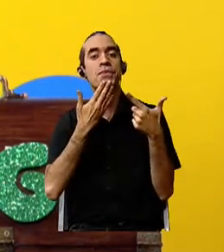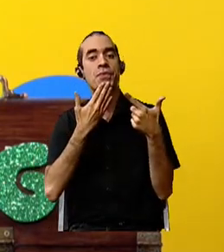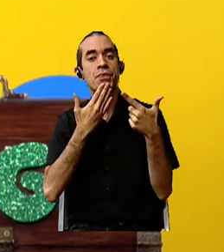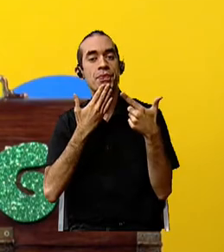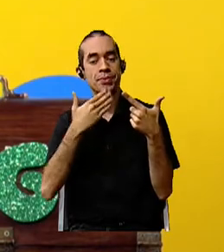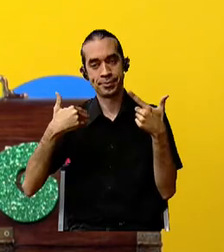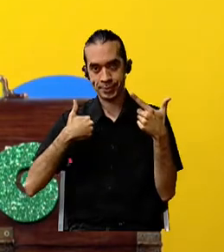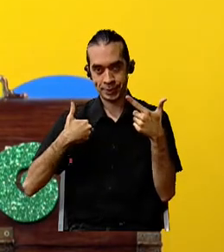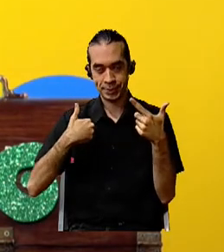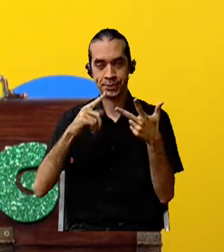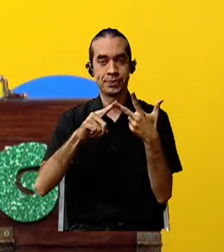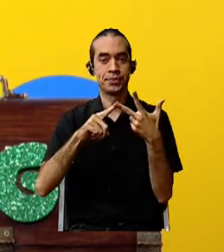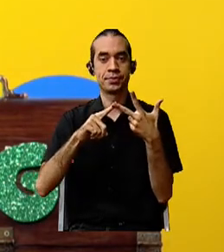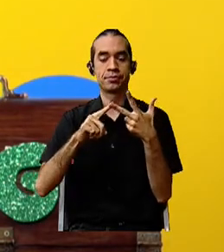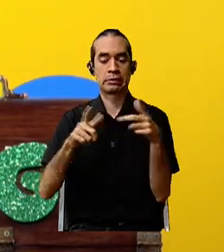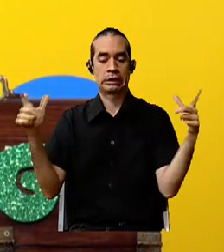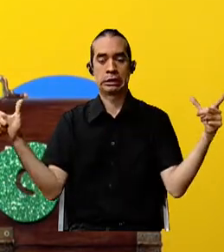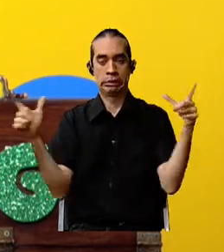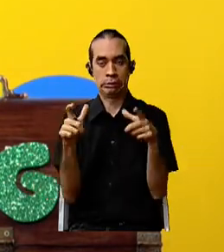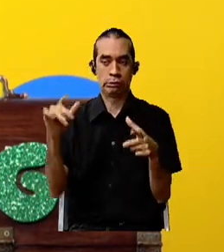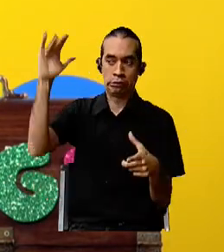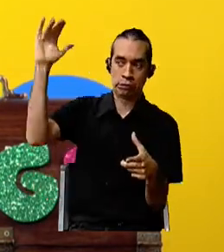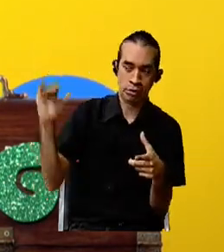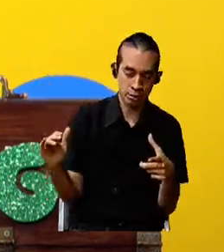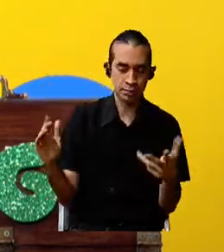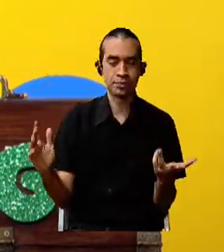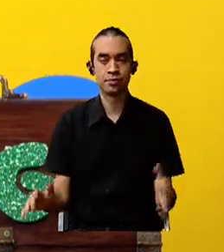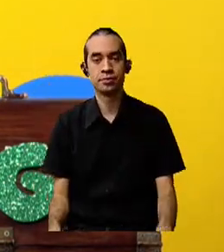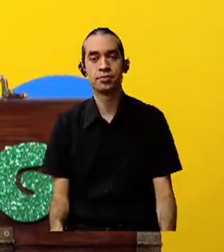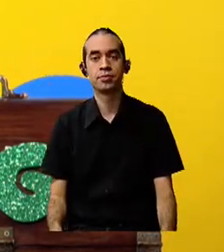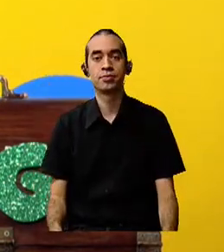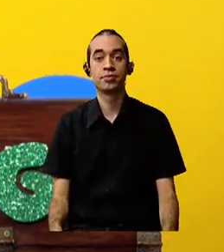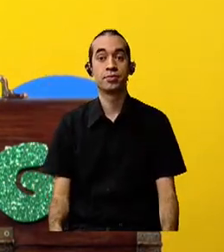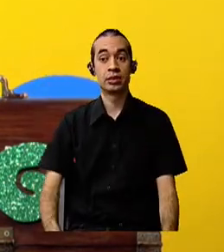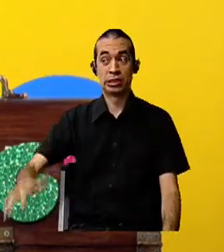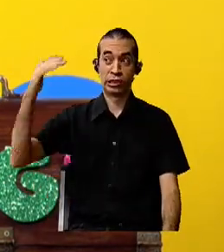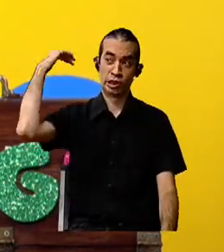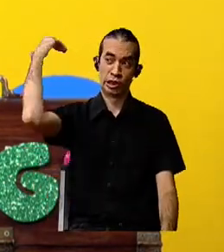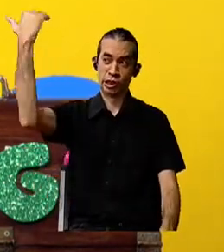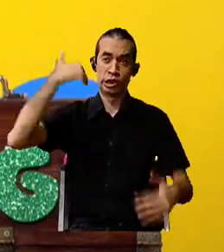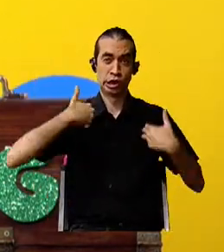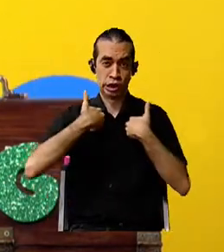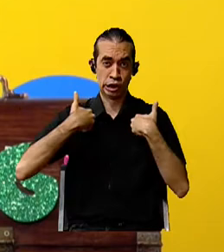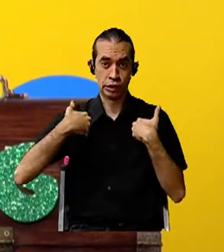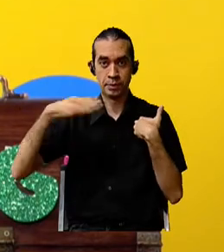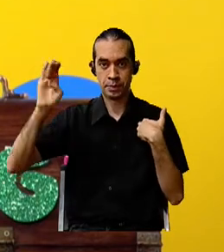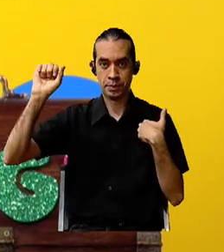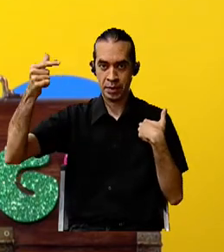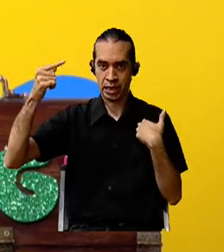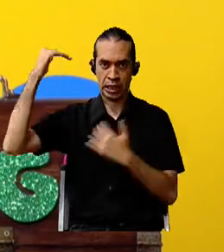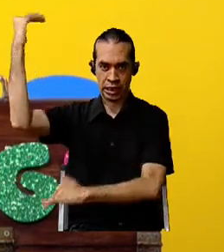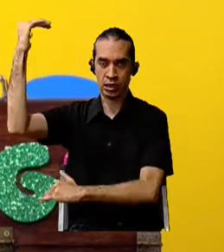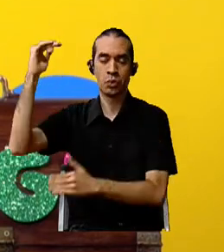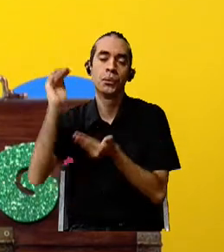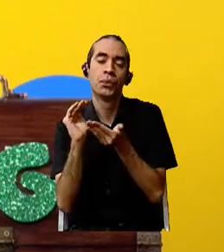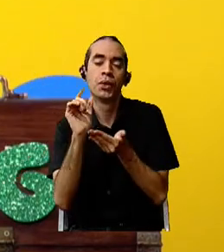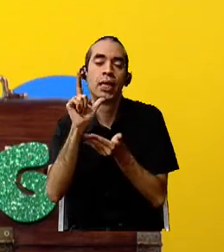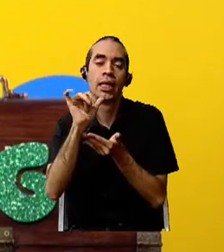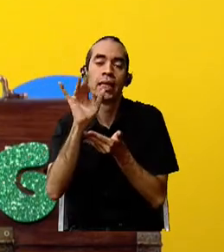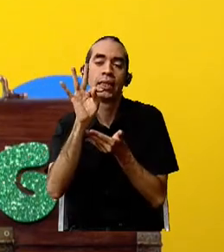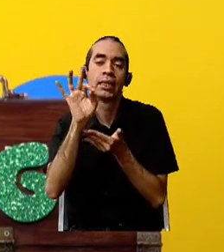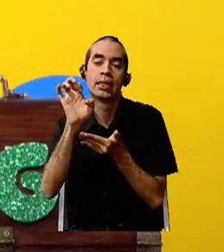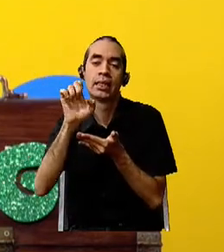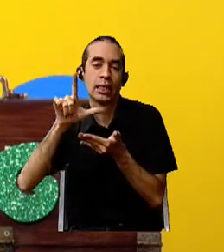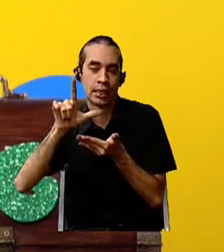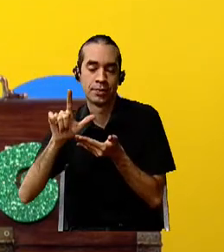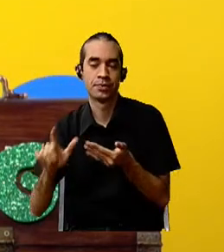the animal, and the size of the animal. If the animal is big or little, okay?